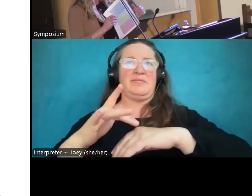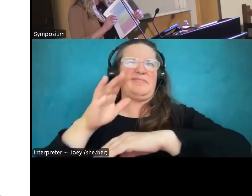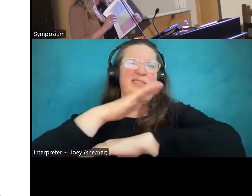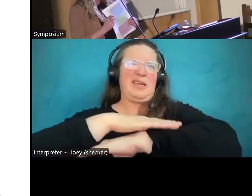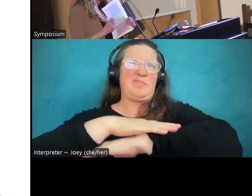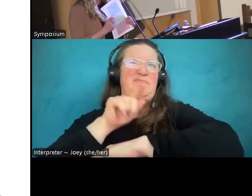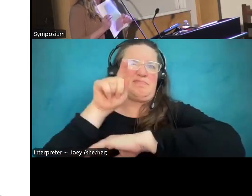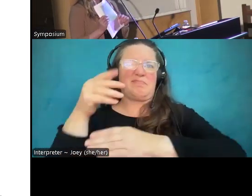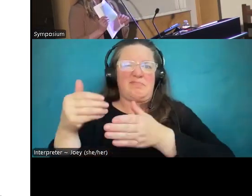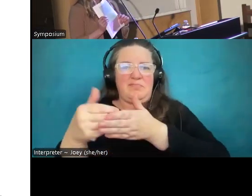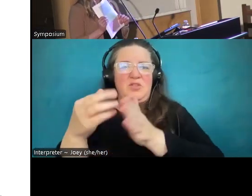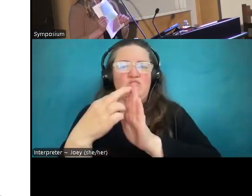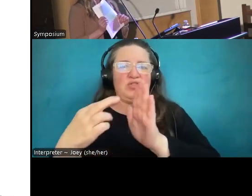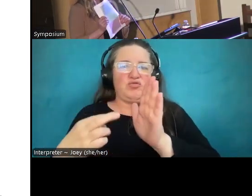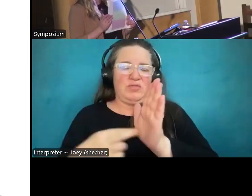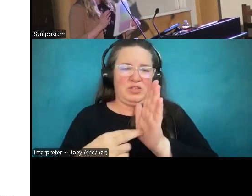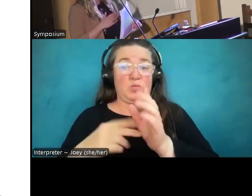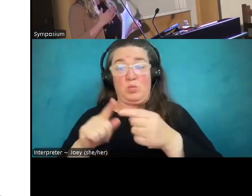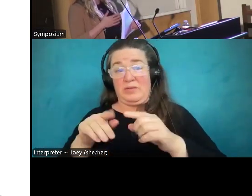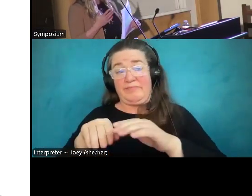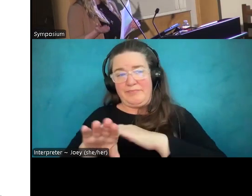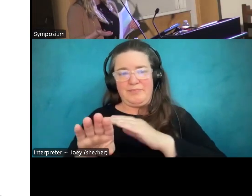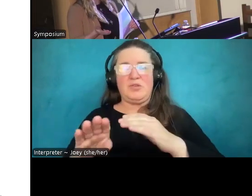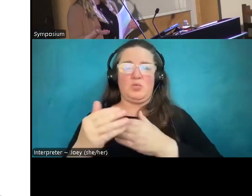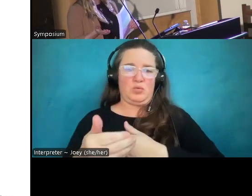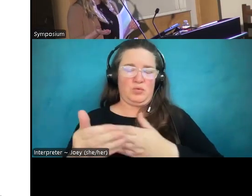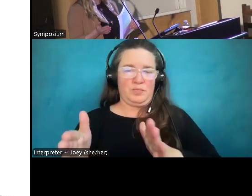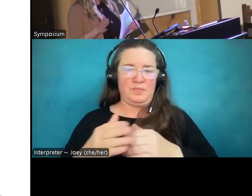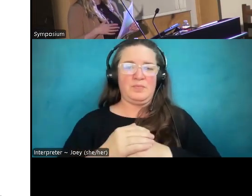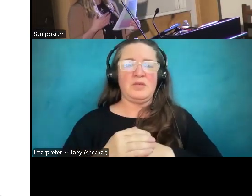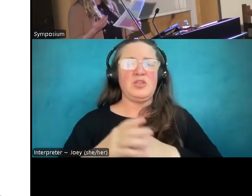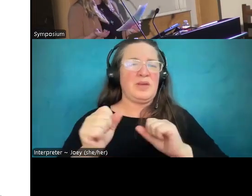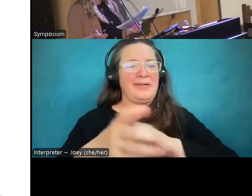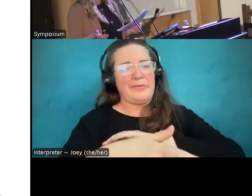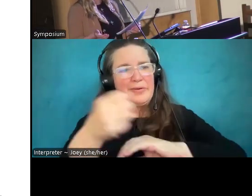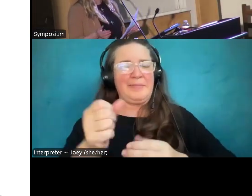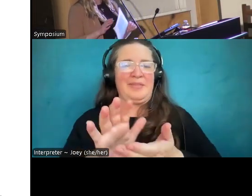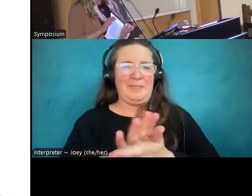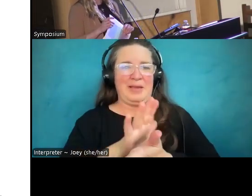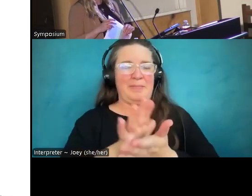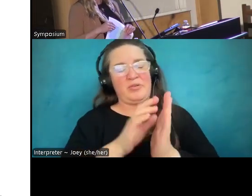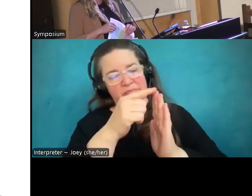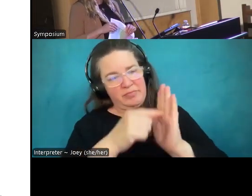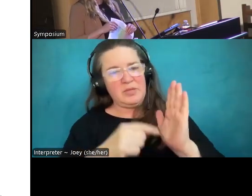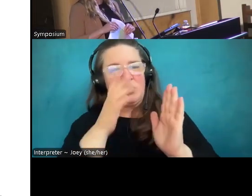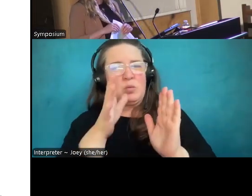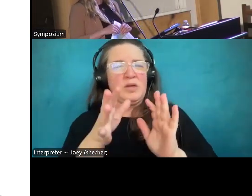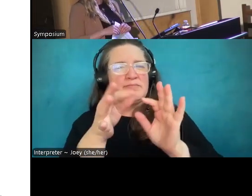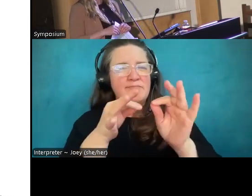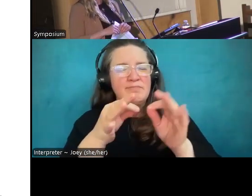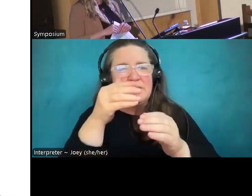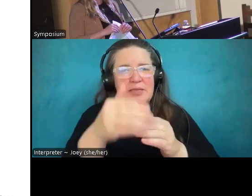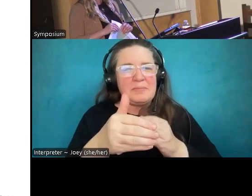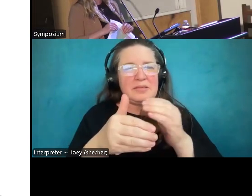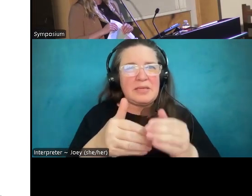came in. So feel free to grab one and it'll walk you through those different steps of identifying your values and thinking